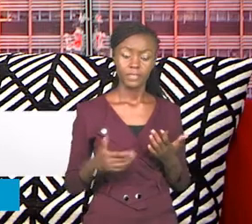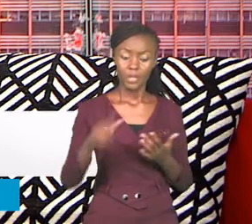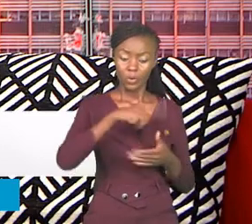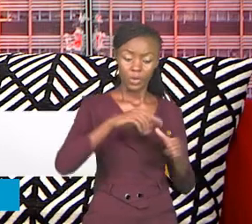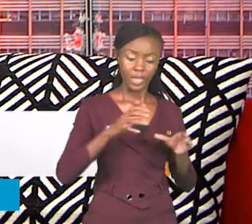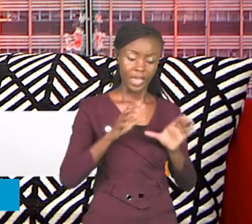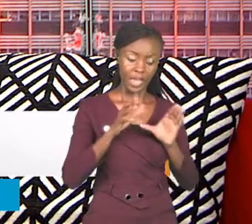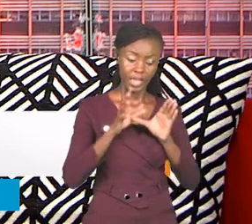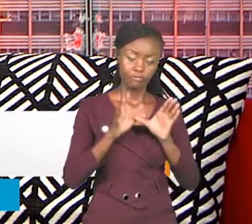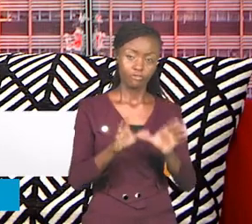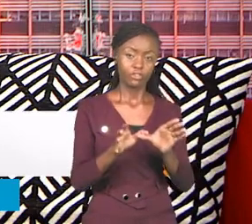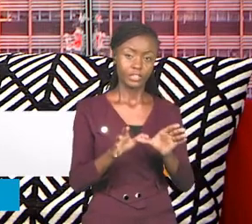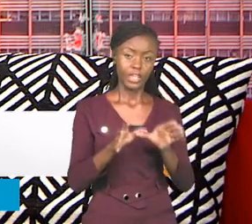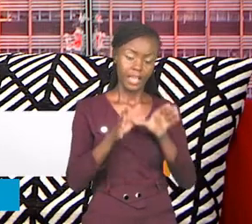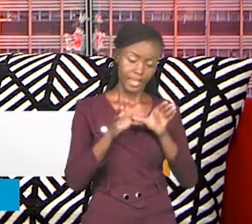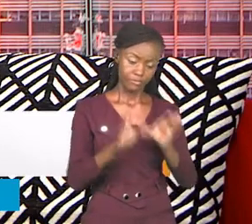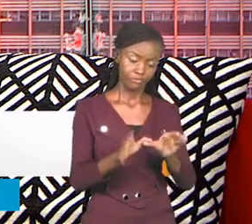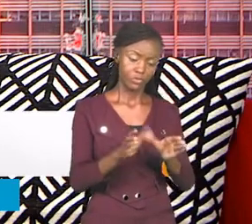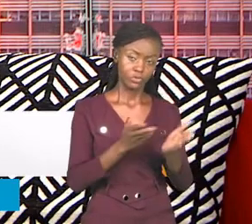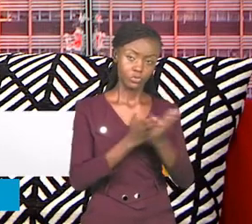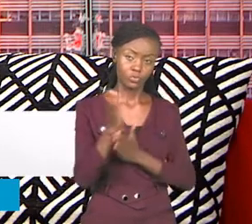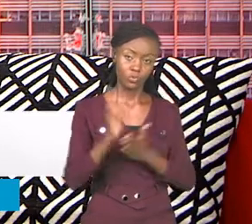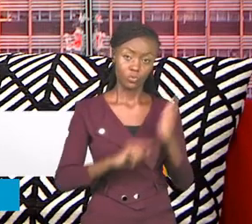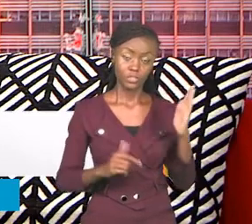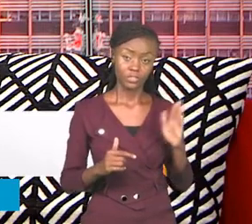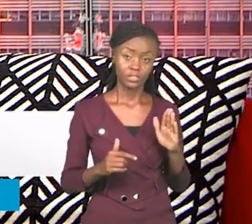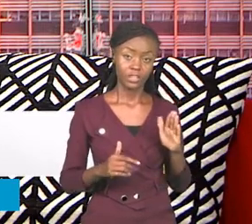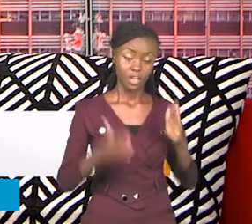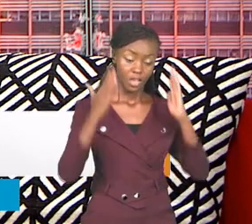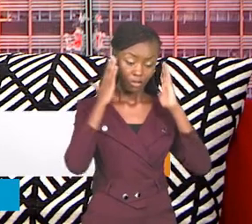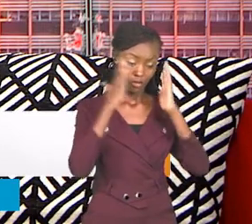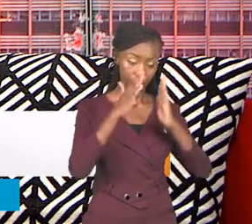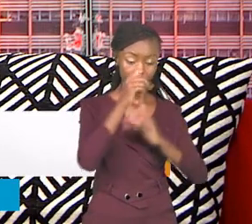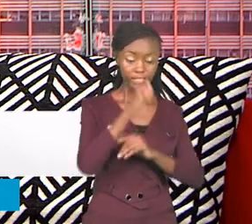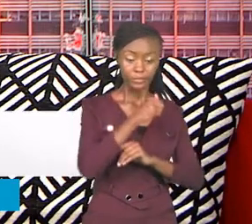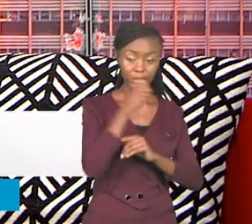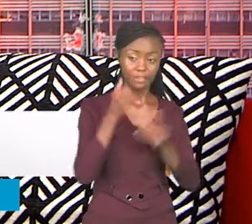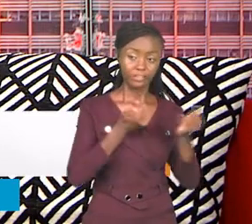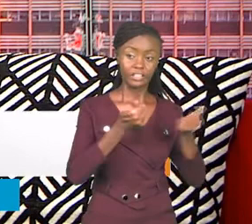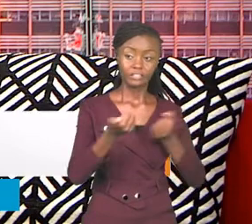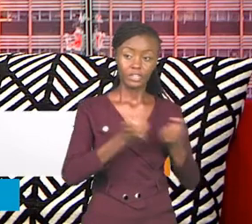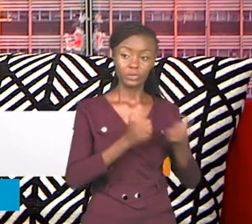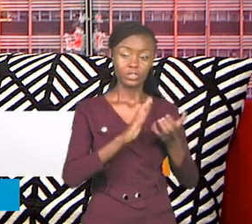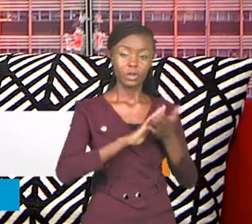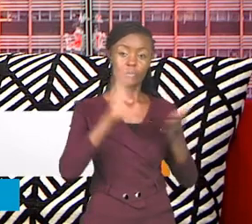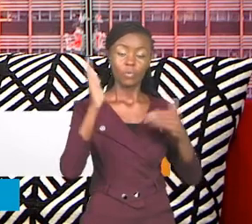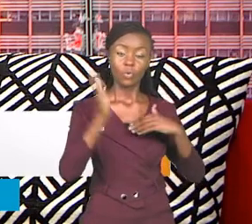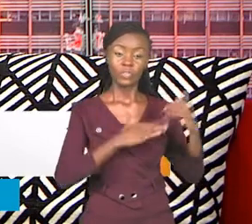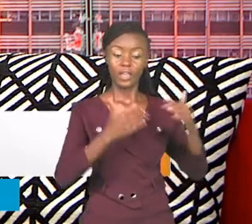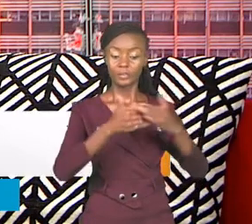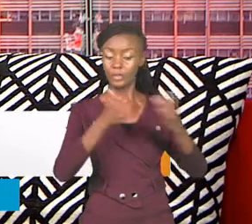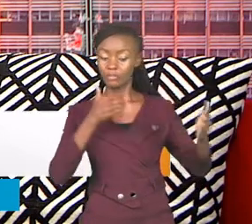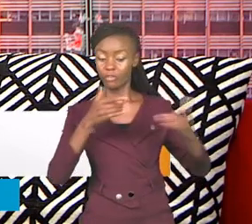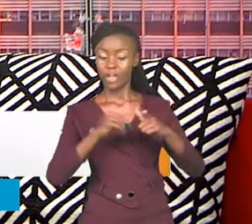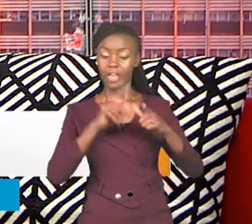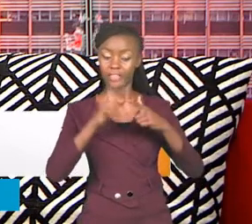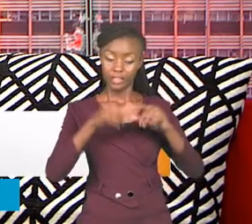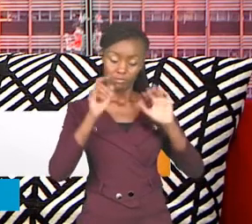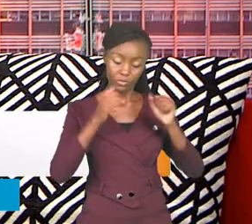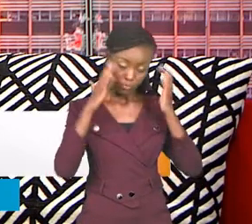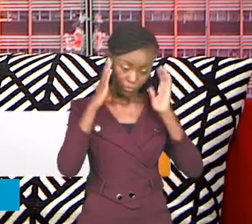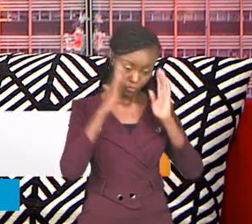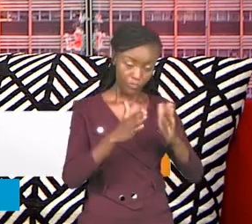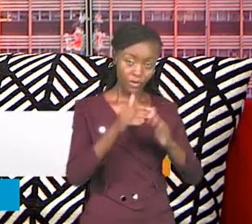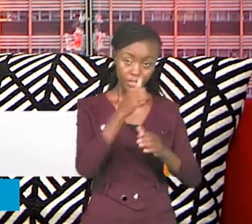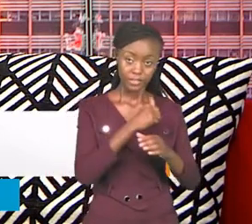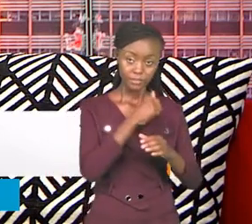enforcement now will be is now also going towards these private vehicles. Okay. More than ever before now, we are going to do a lot of enforcement